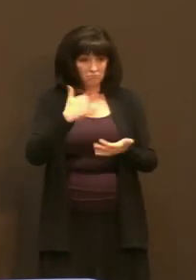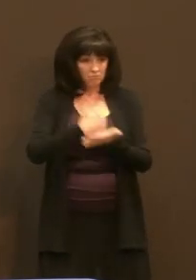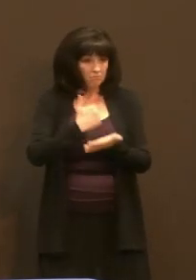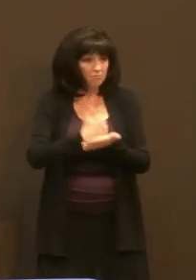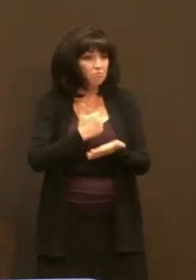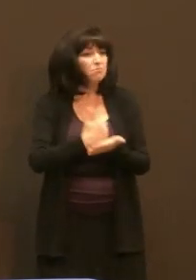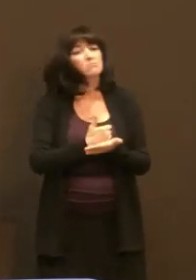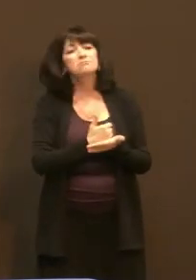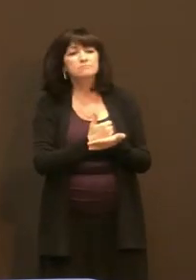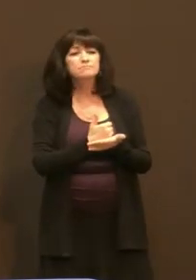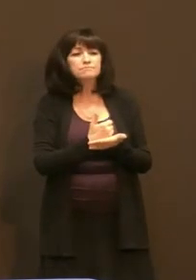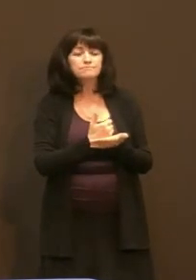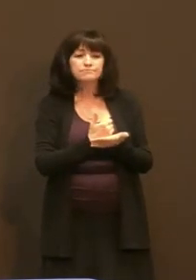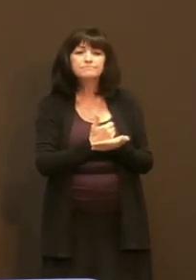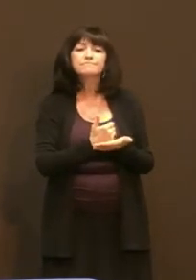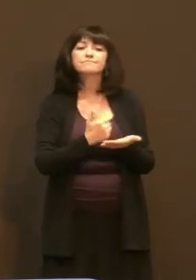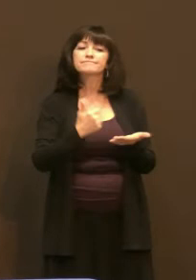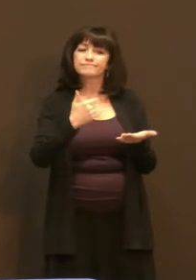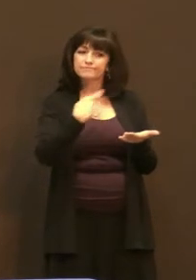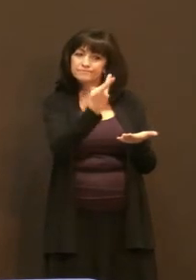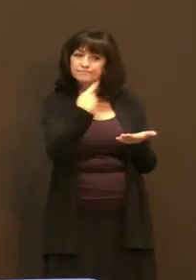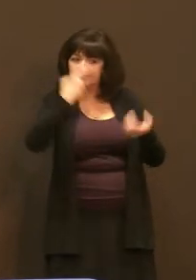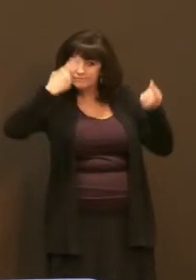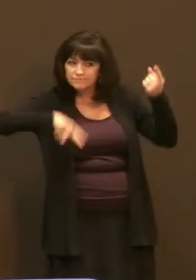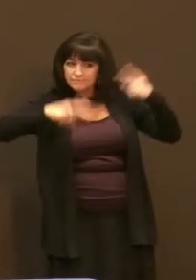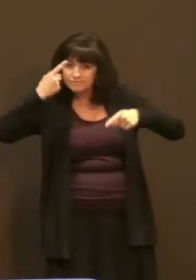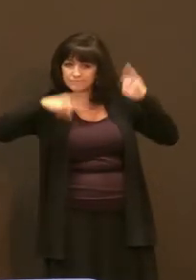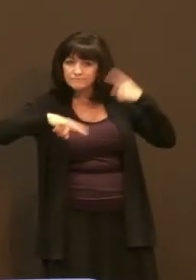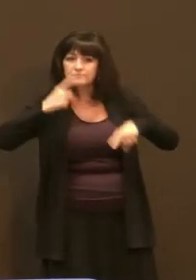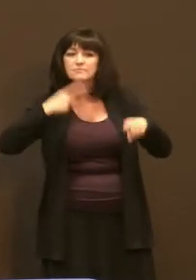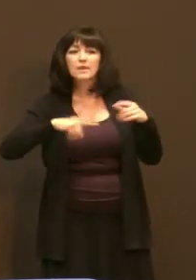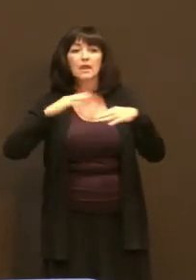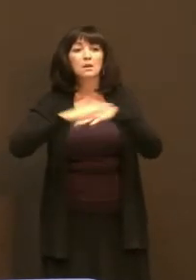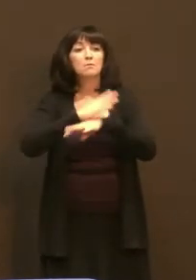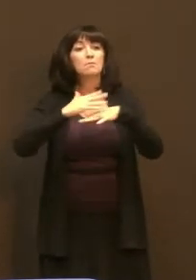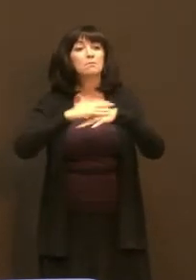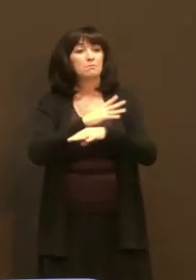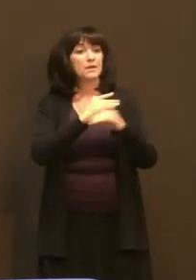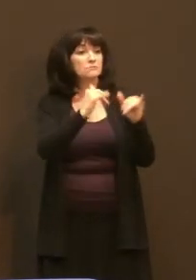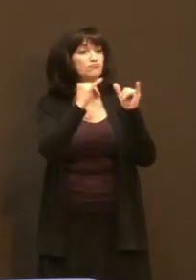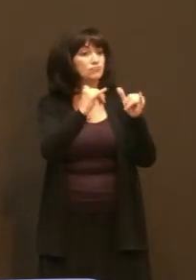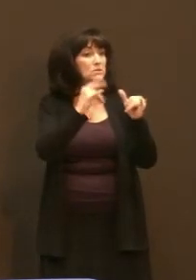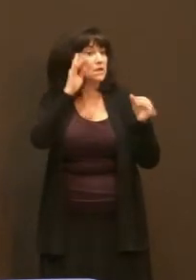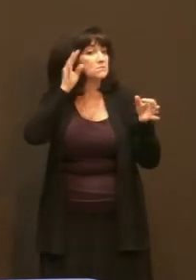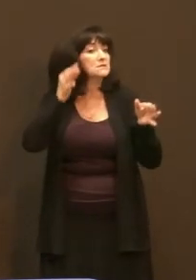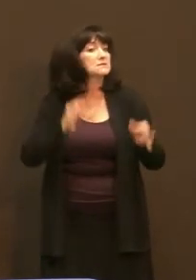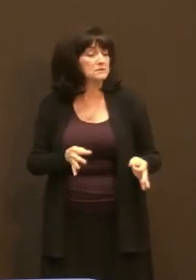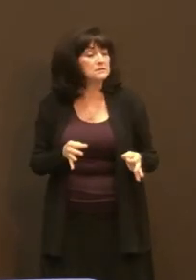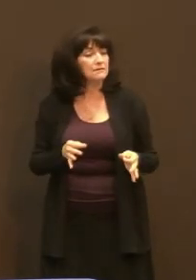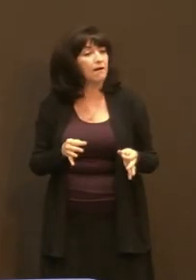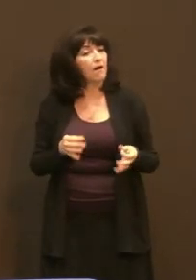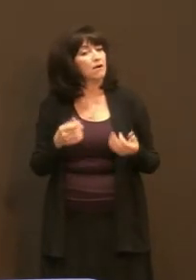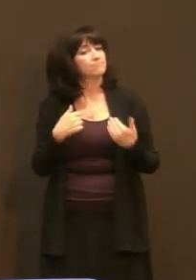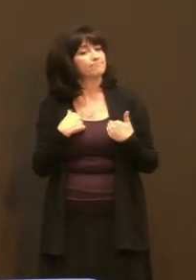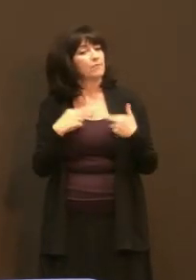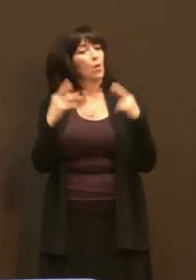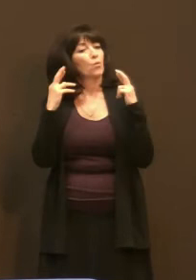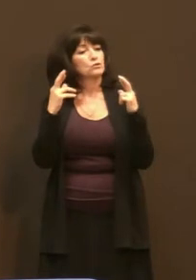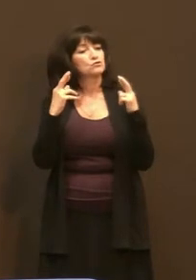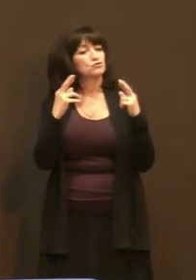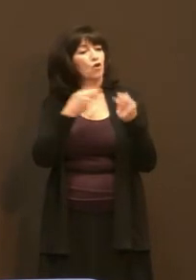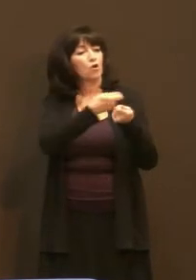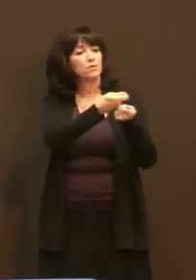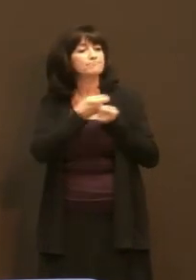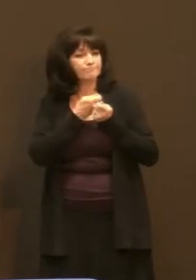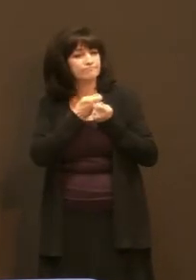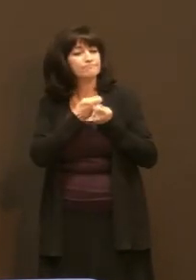in that area. I was hoping that we might be able to get him to be on as part of our kind of Mid-Atlantic